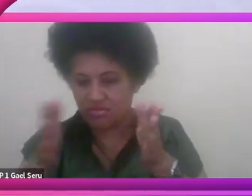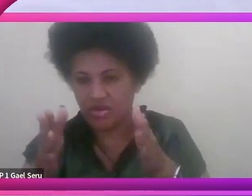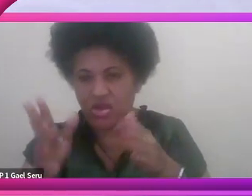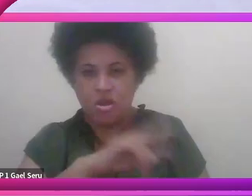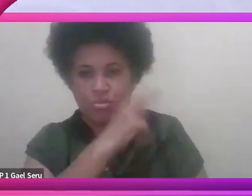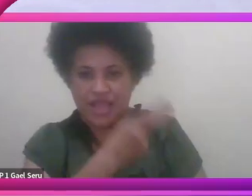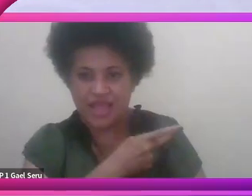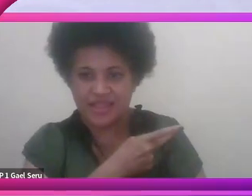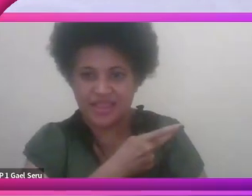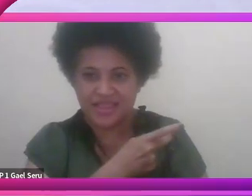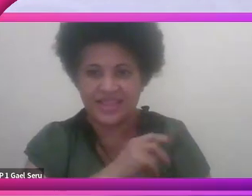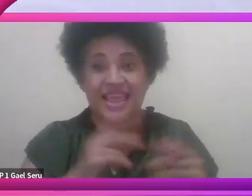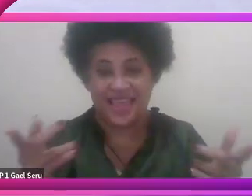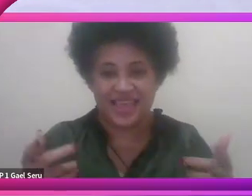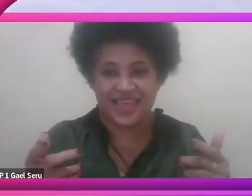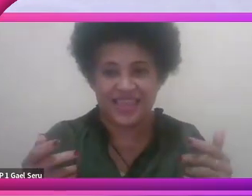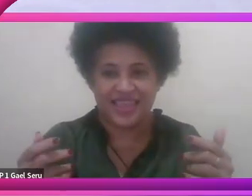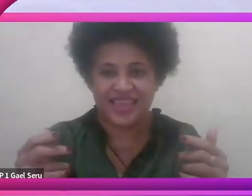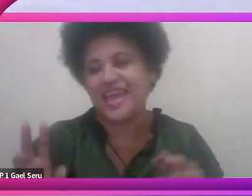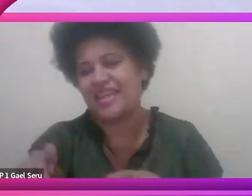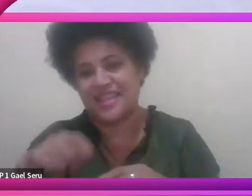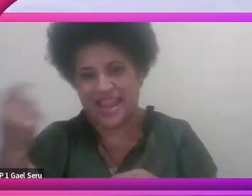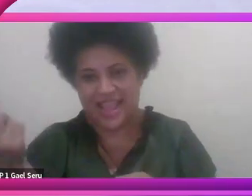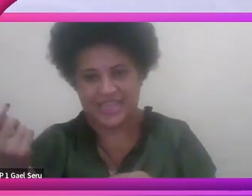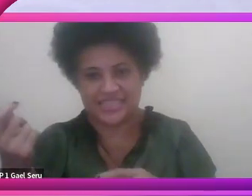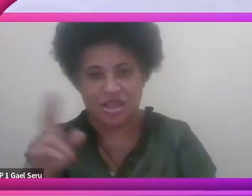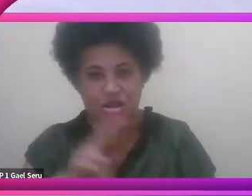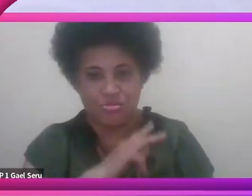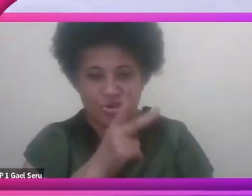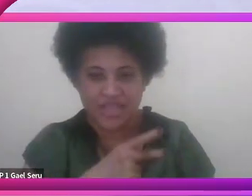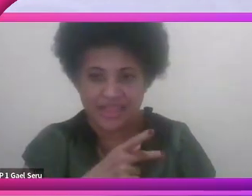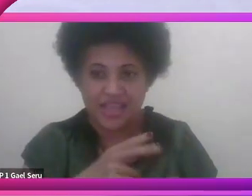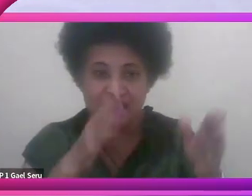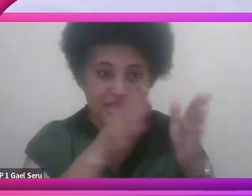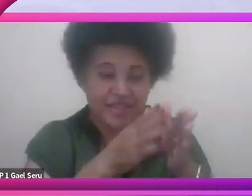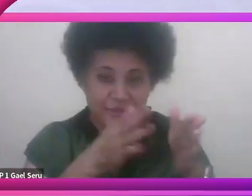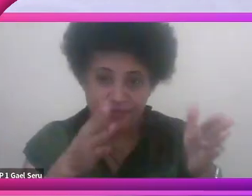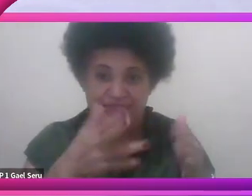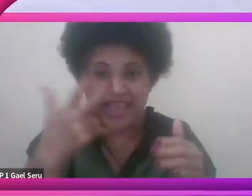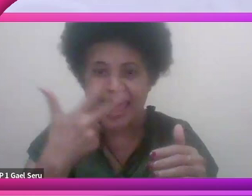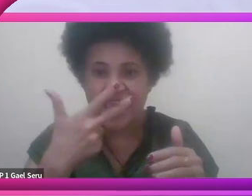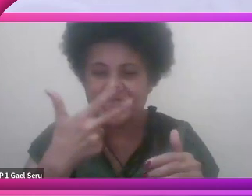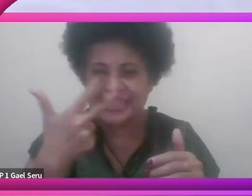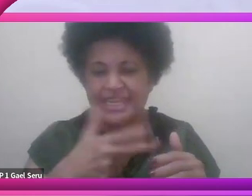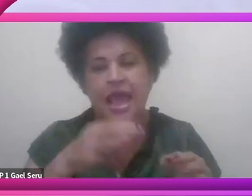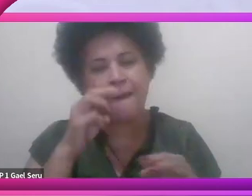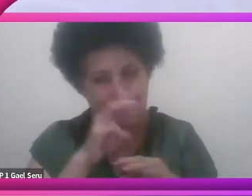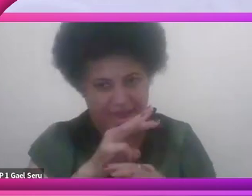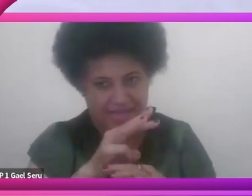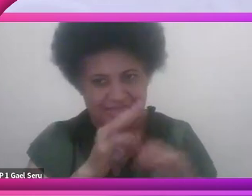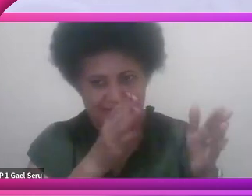live birth, the live birth, and the next pregnancy. If you can keep that space for the 18 months, then